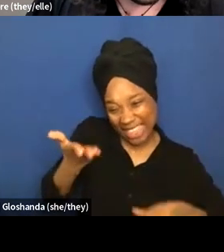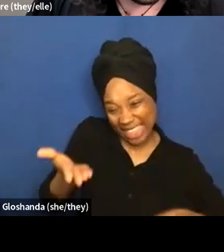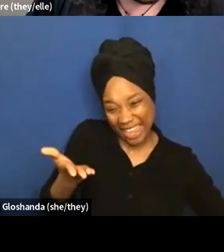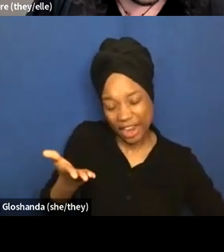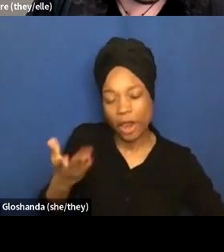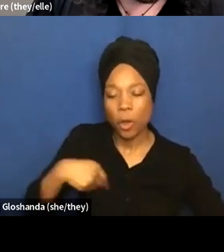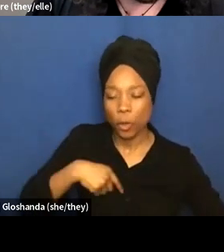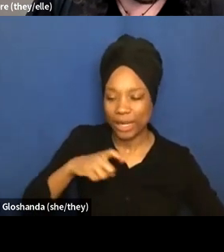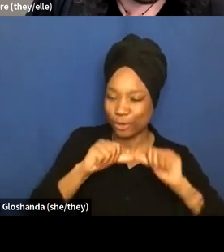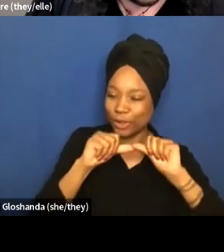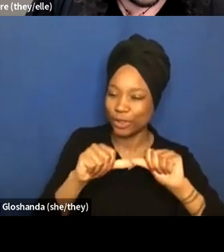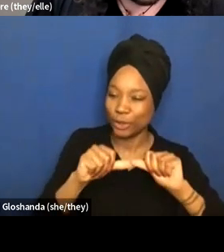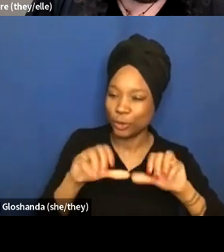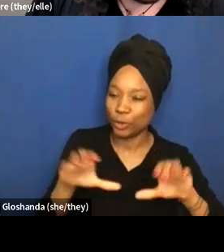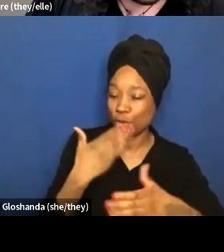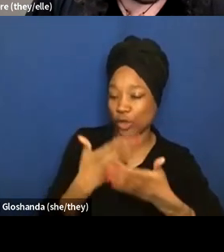the good work